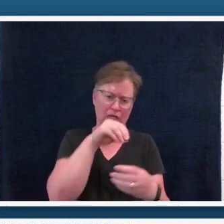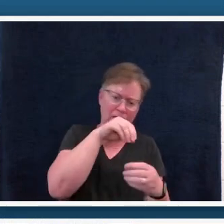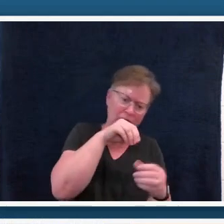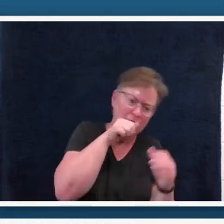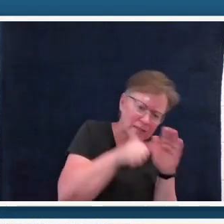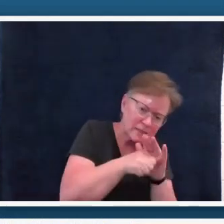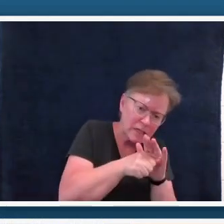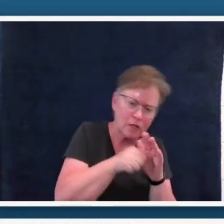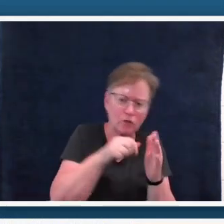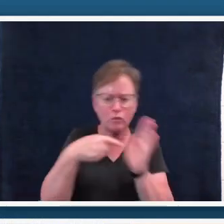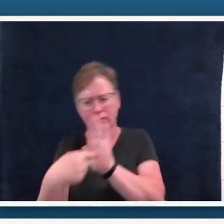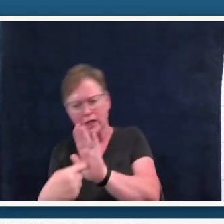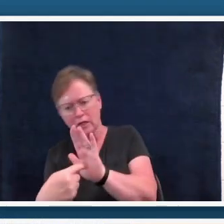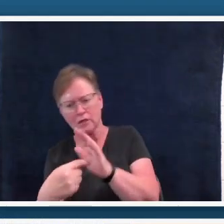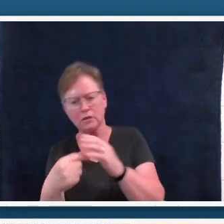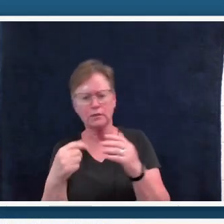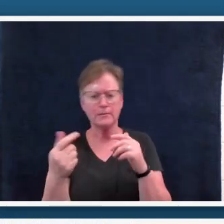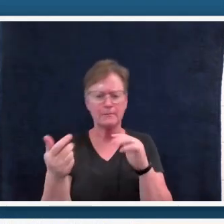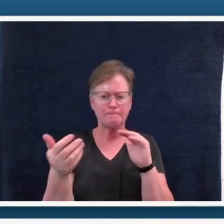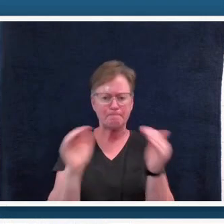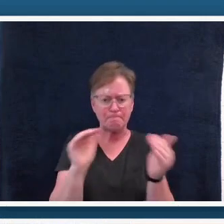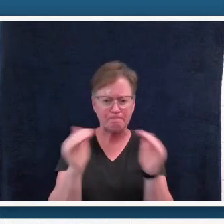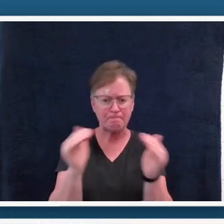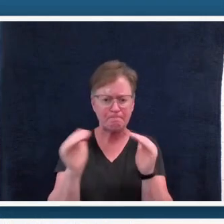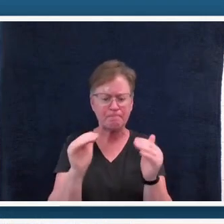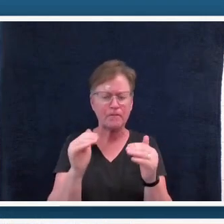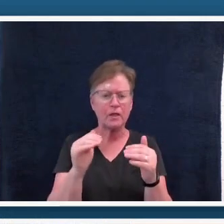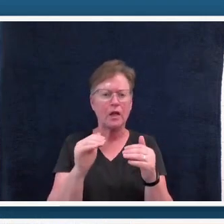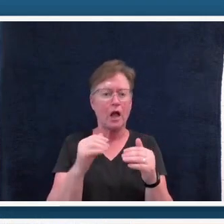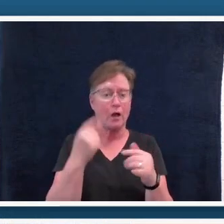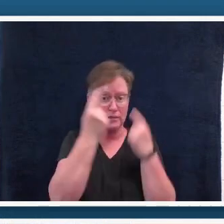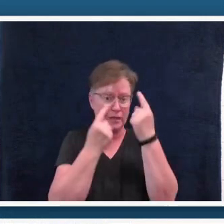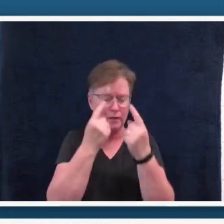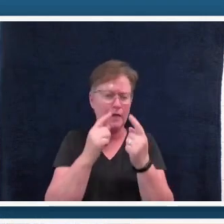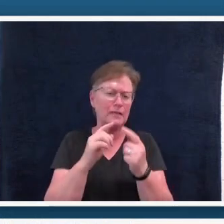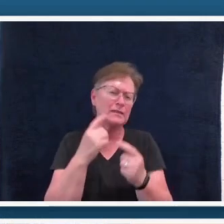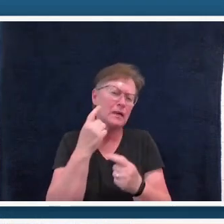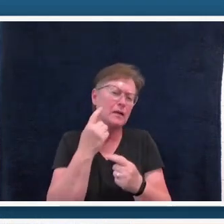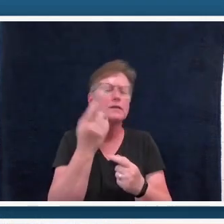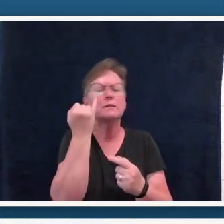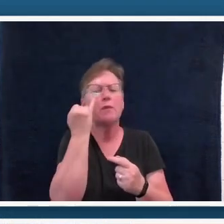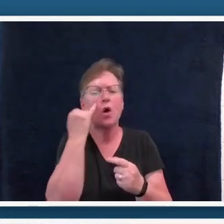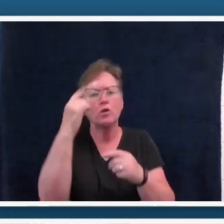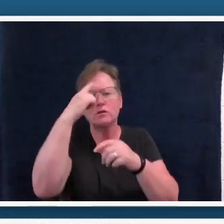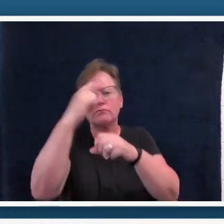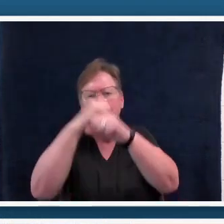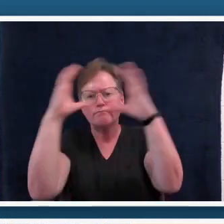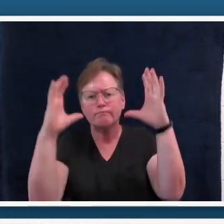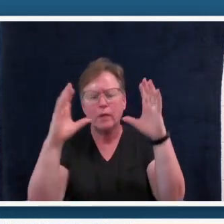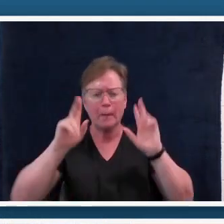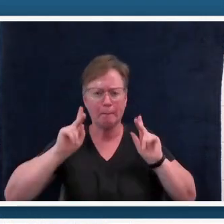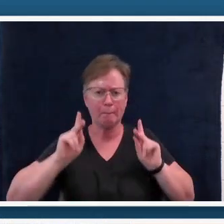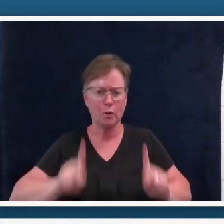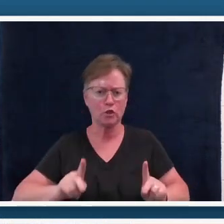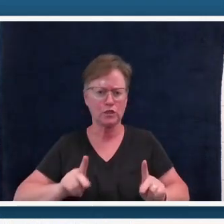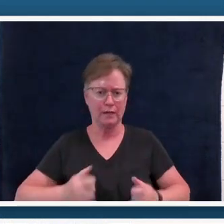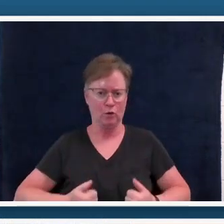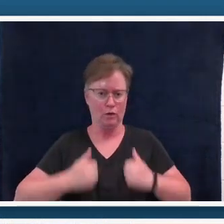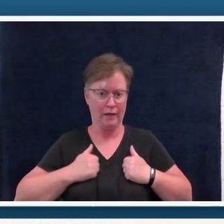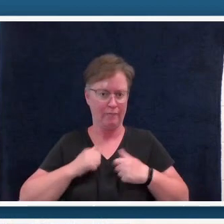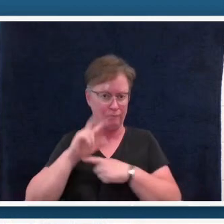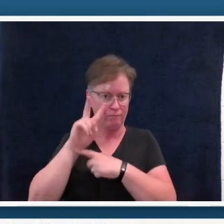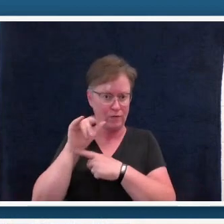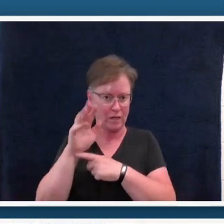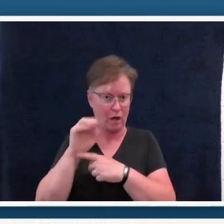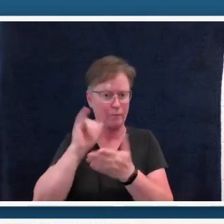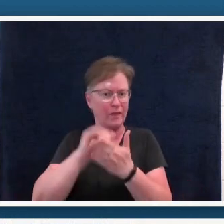like how somebody who was living in Vietnam at the time would respond to this image of these kind of almost